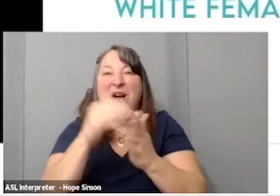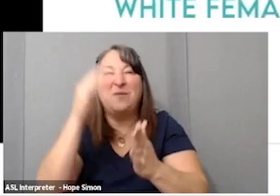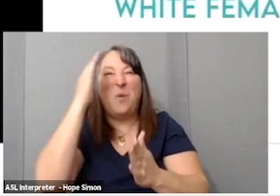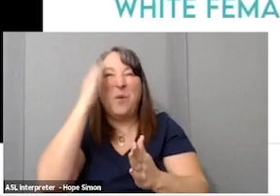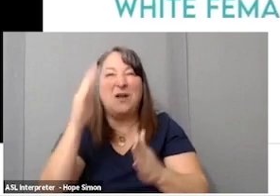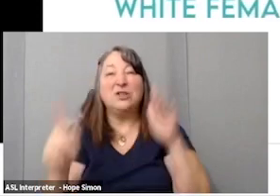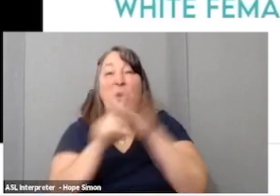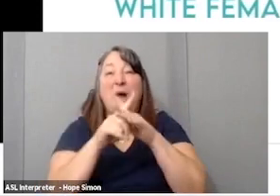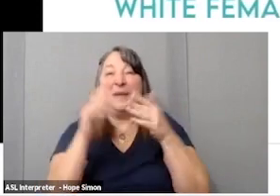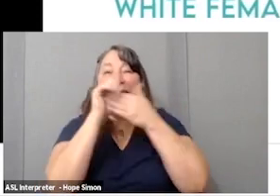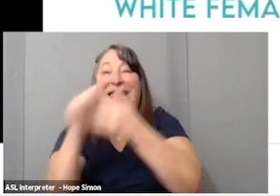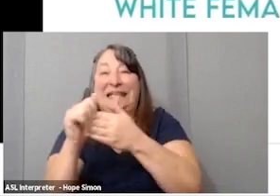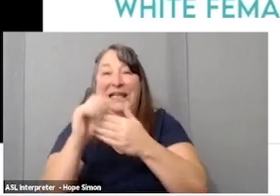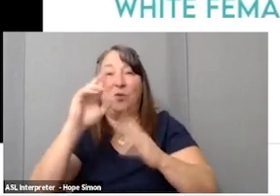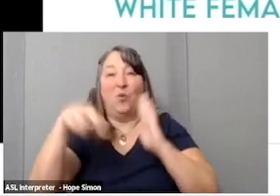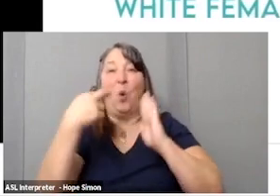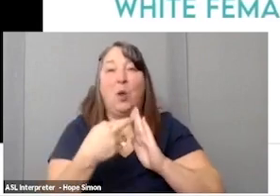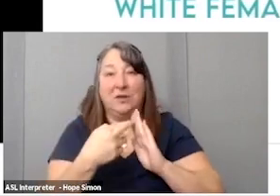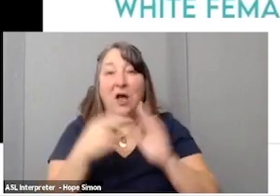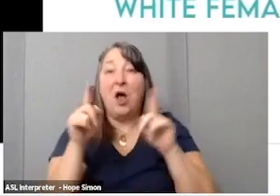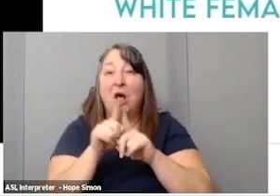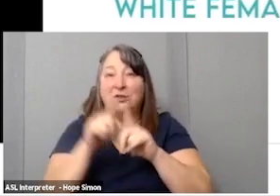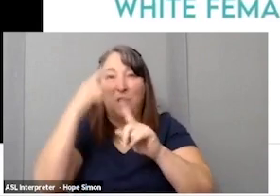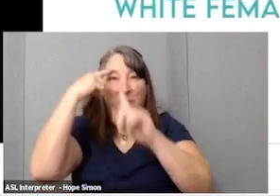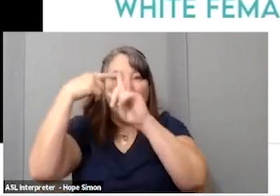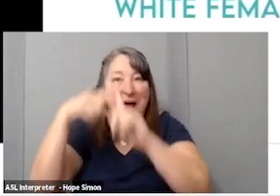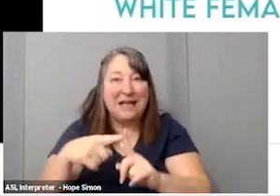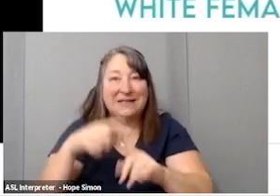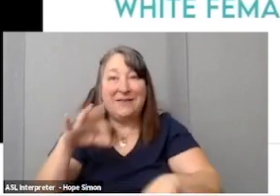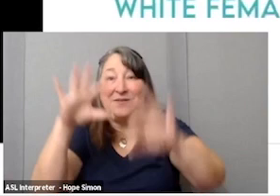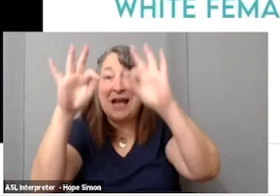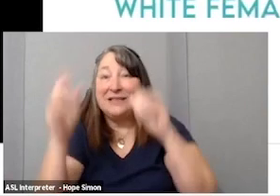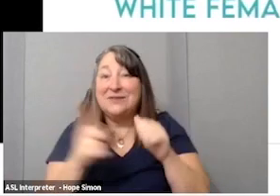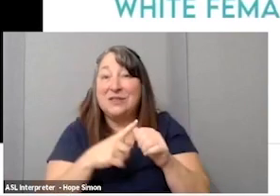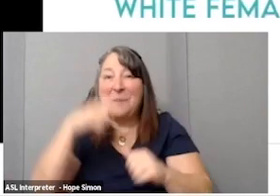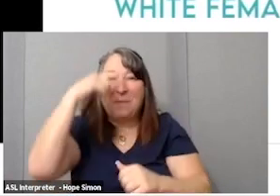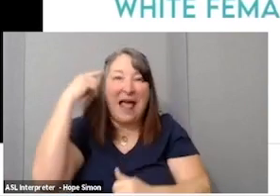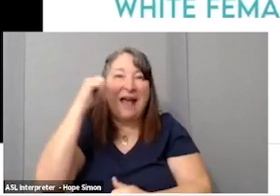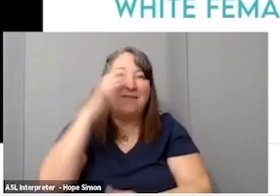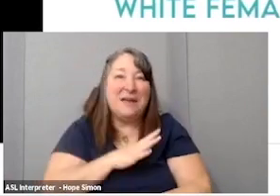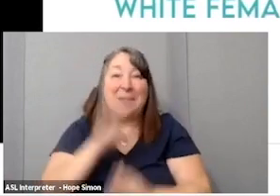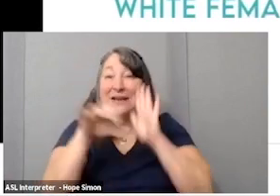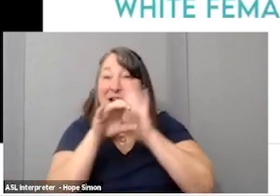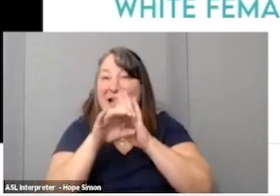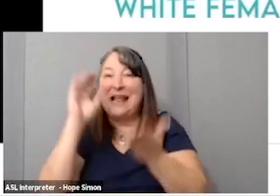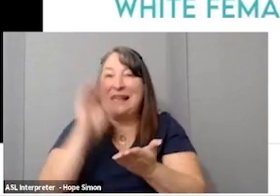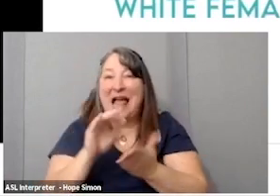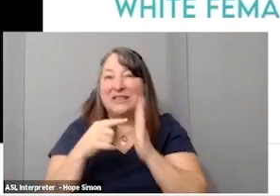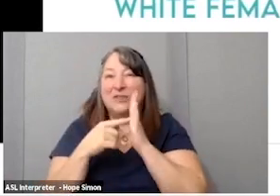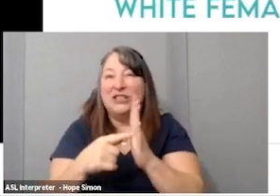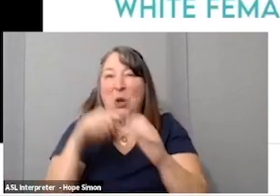We also find some other positive findings. First, Black female characters are less likely to be shown in service